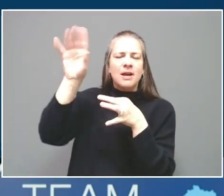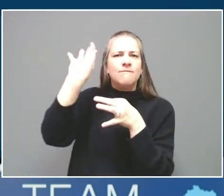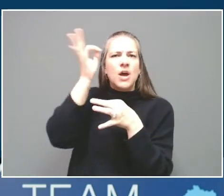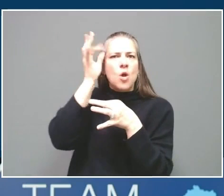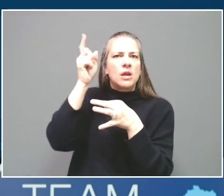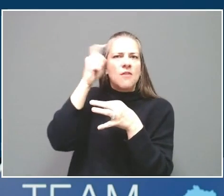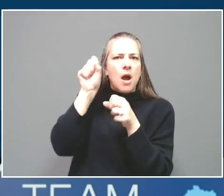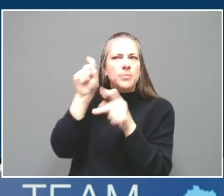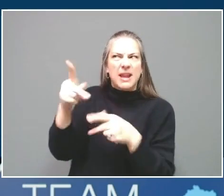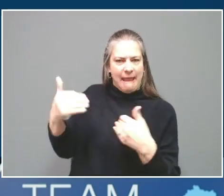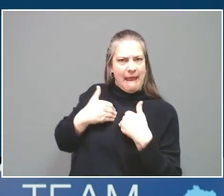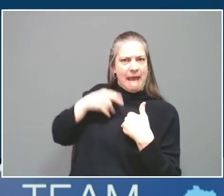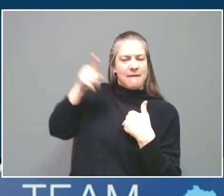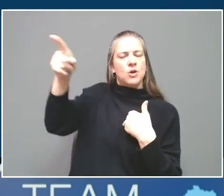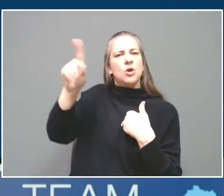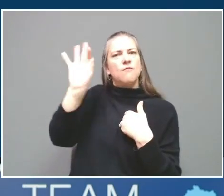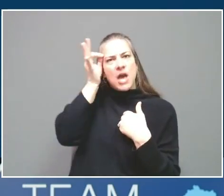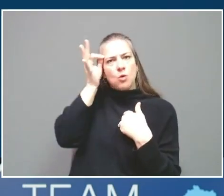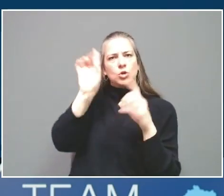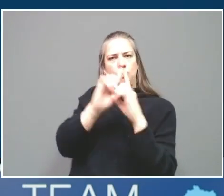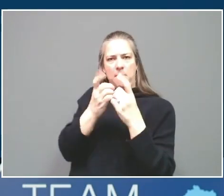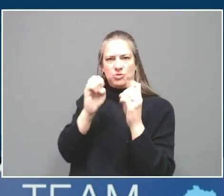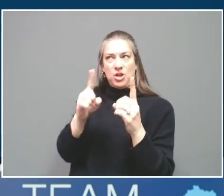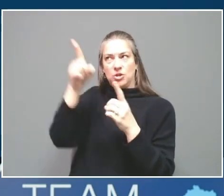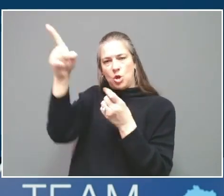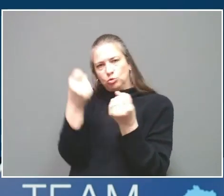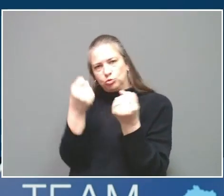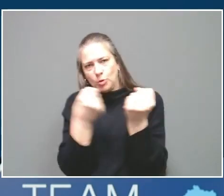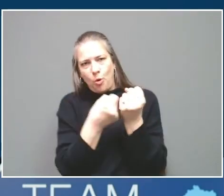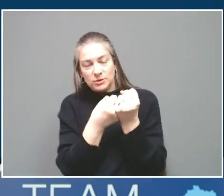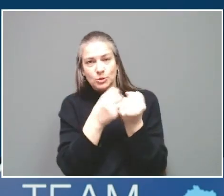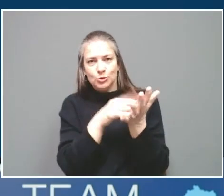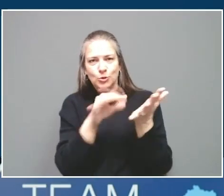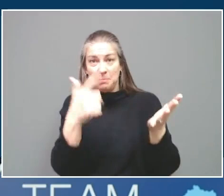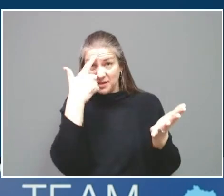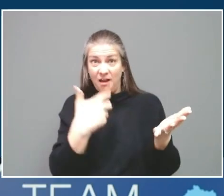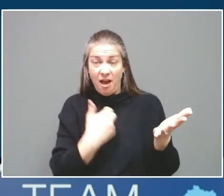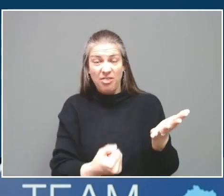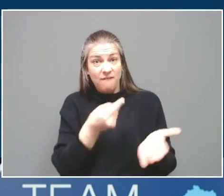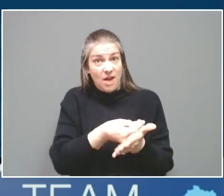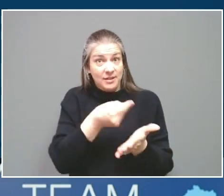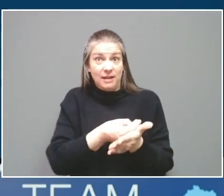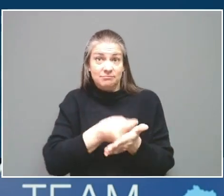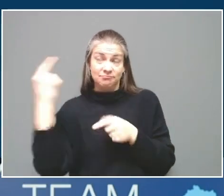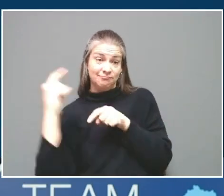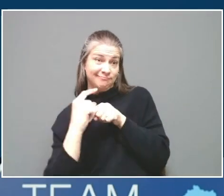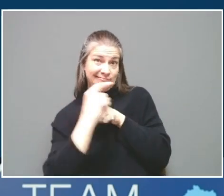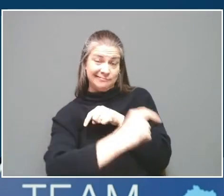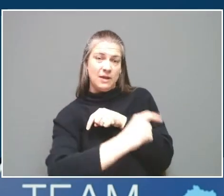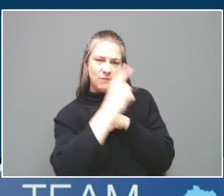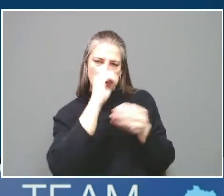through the Federal Department of Education to support student mental health. The funding ties directly to recommendation number 4 and